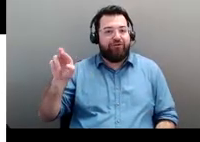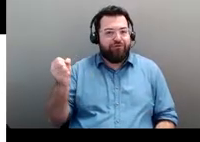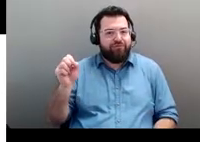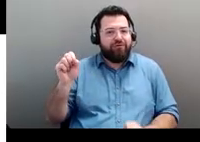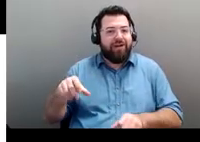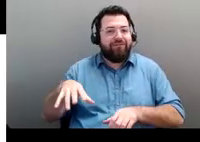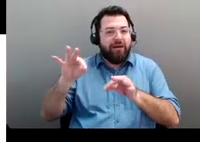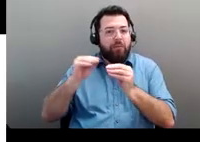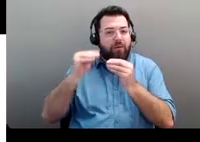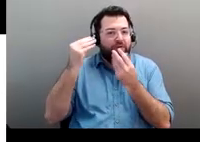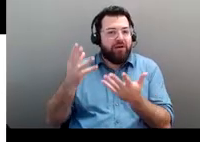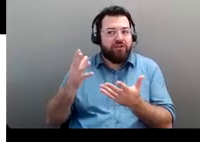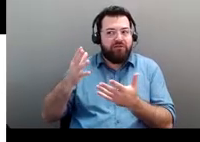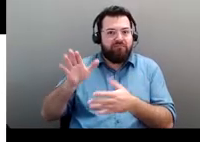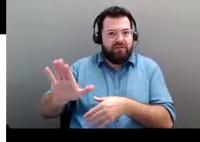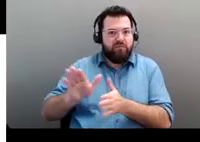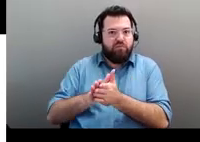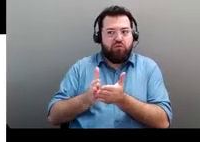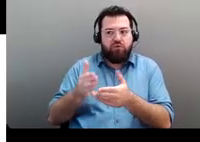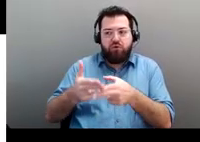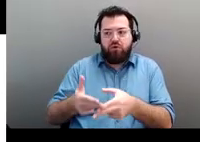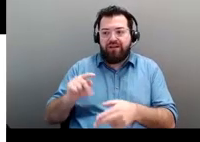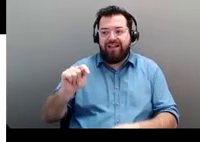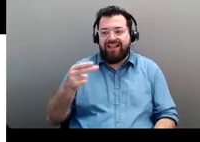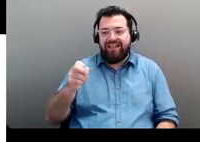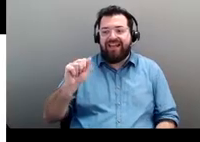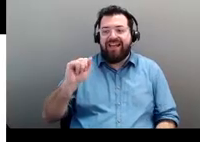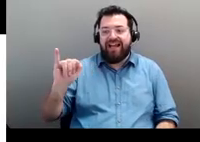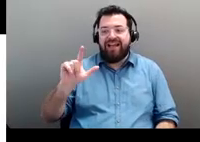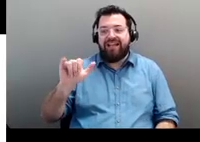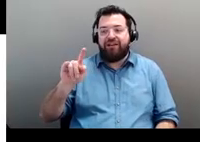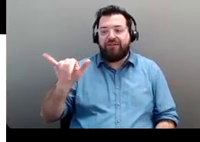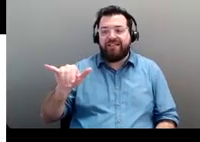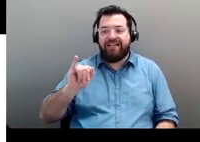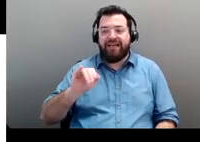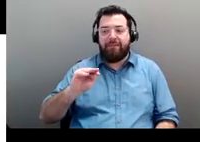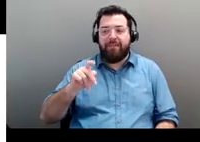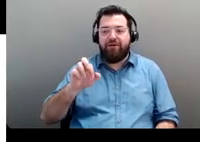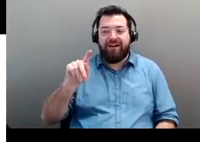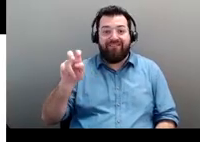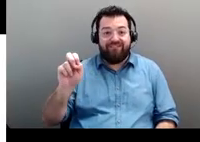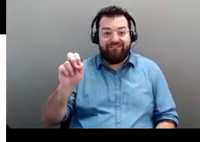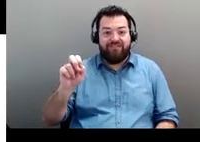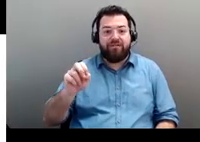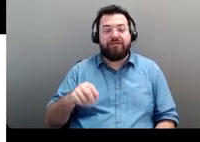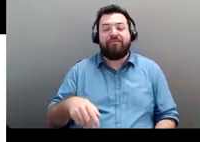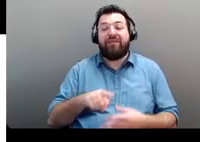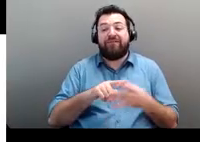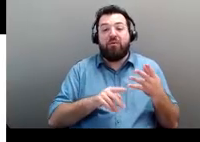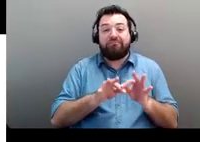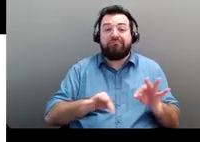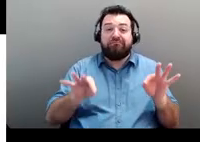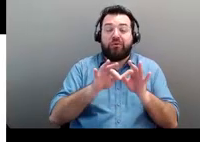in his book, The AI Literacy Imperative, the four key components to AI literacy is